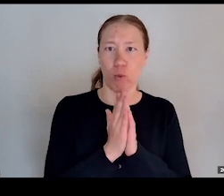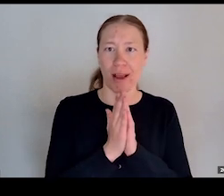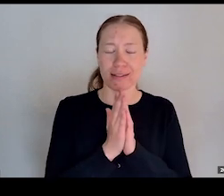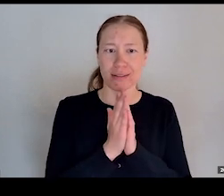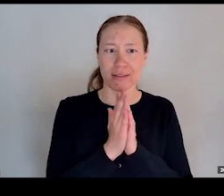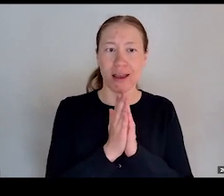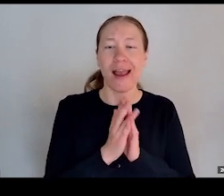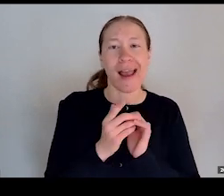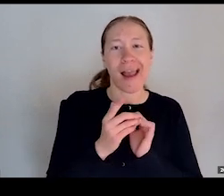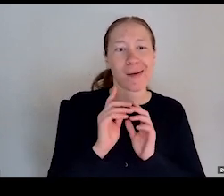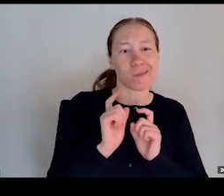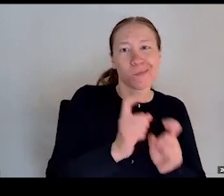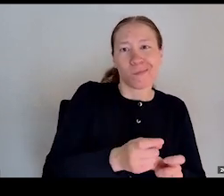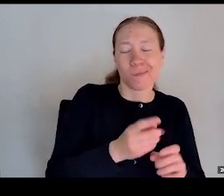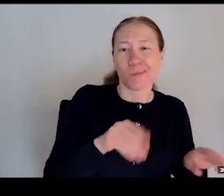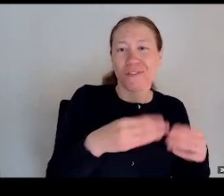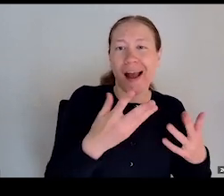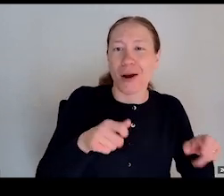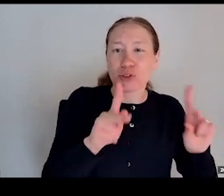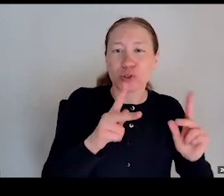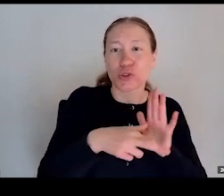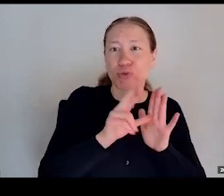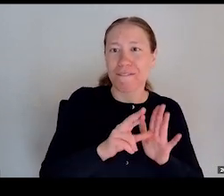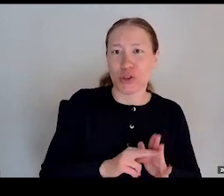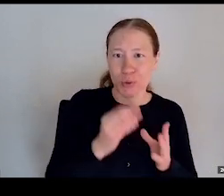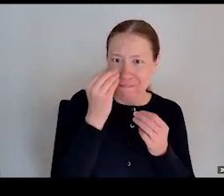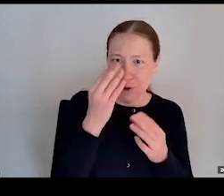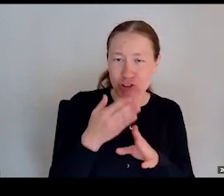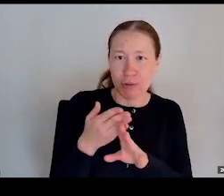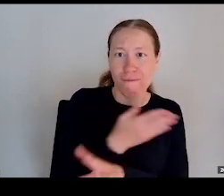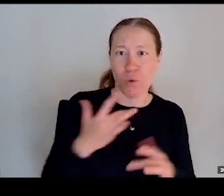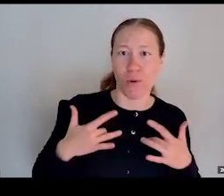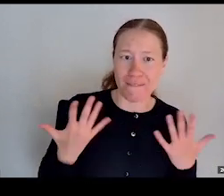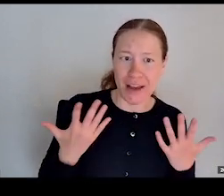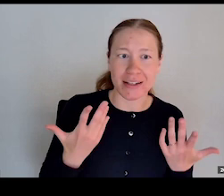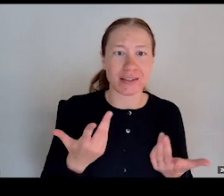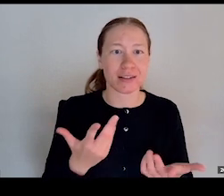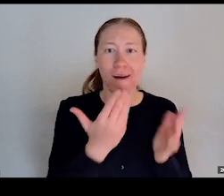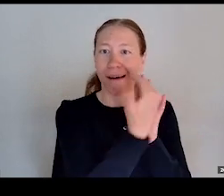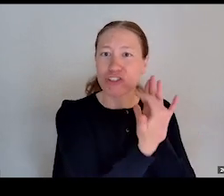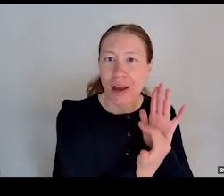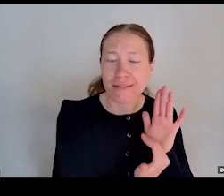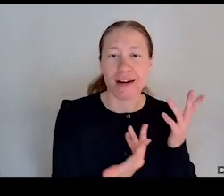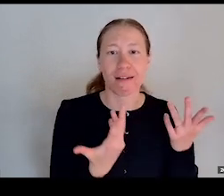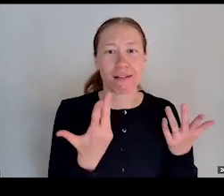event agenda, the presentations or materials in advance, that they have the opportunity to get themselves acclimated with